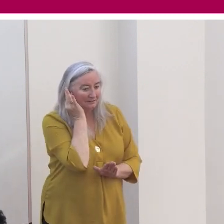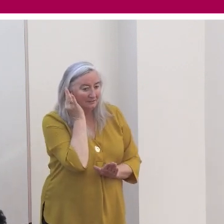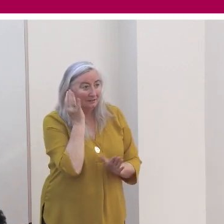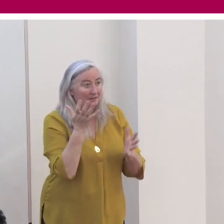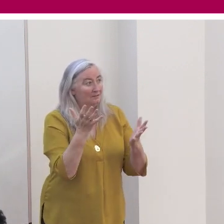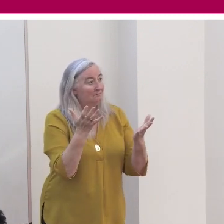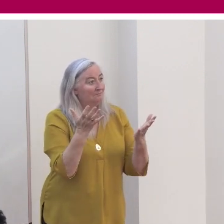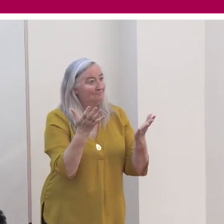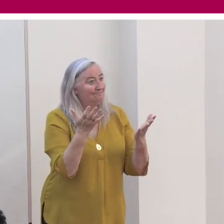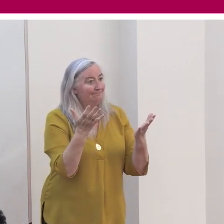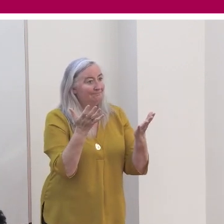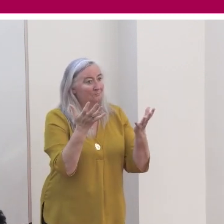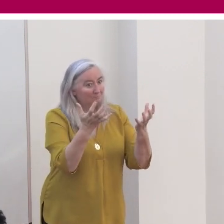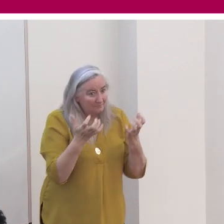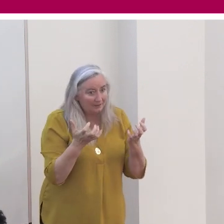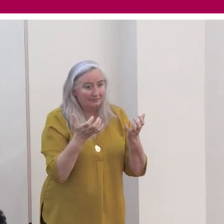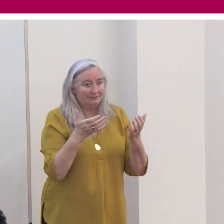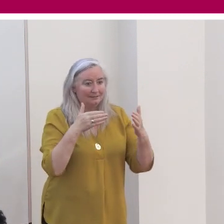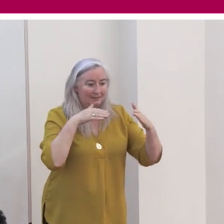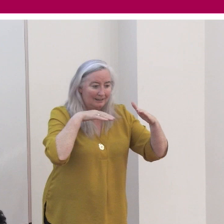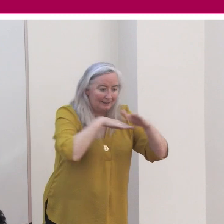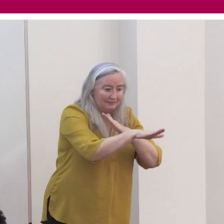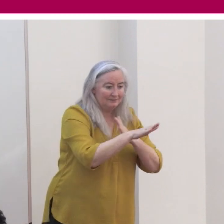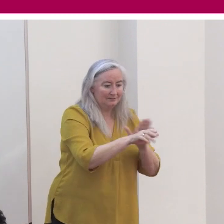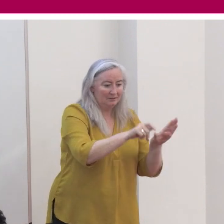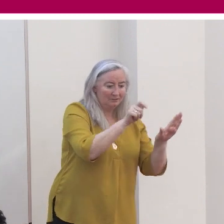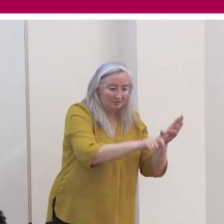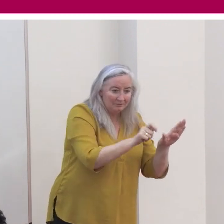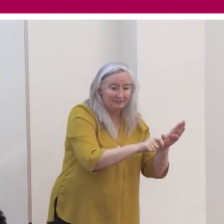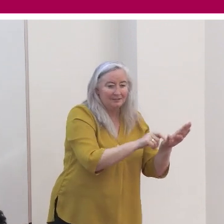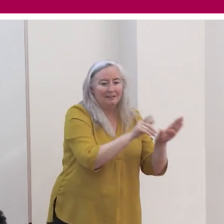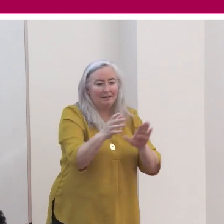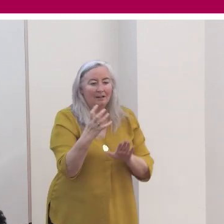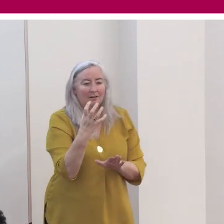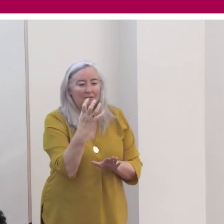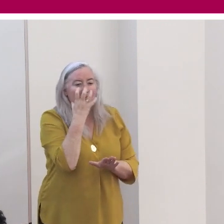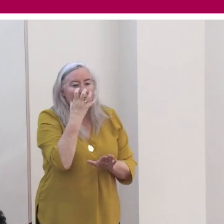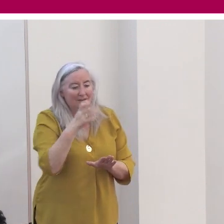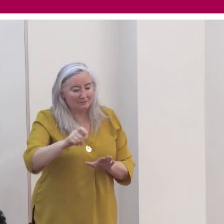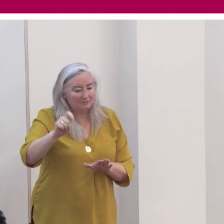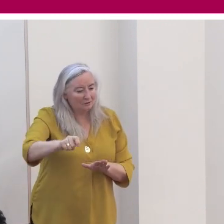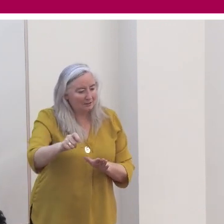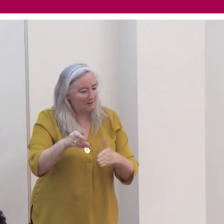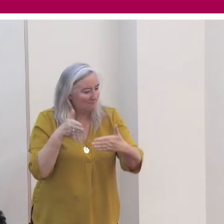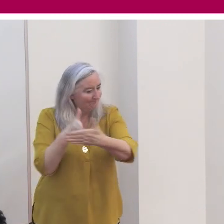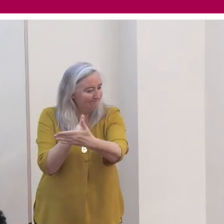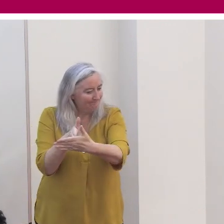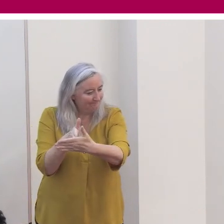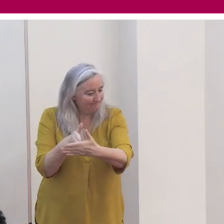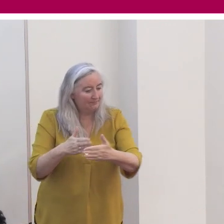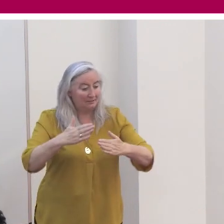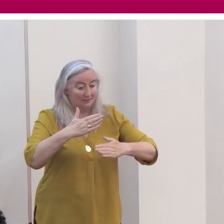where we've learned and received different testimonies of women as defendants,